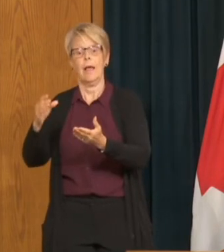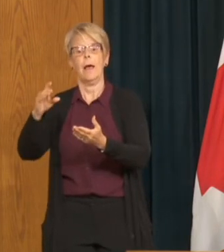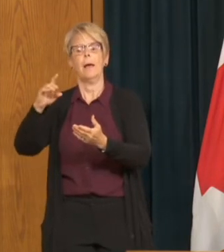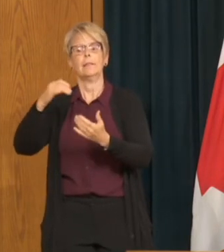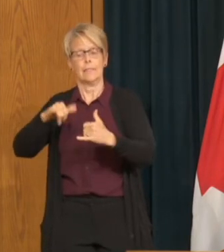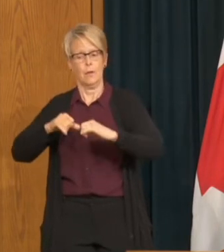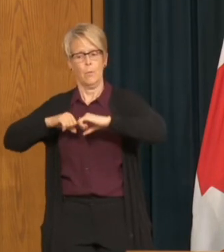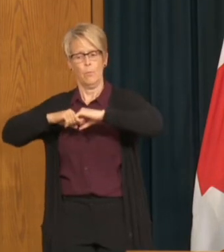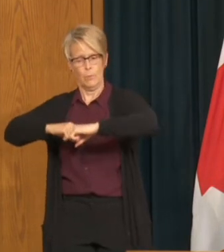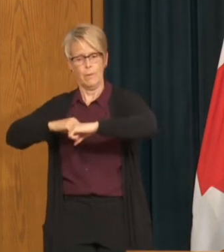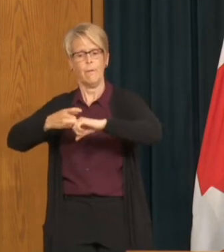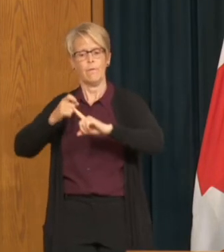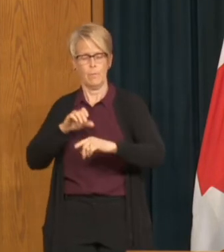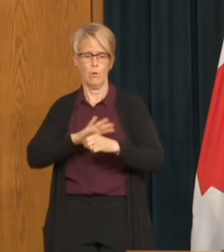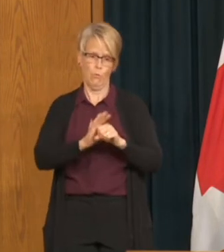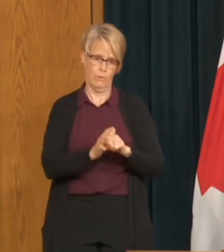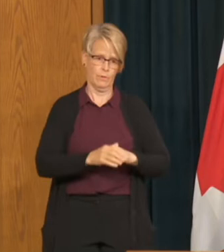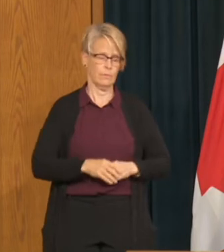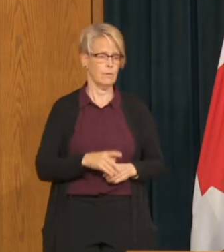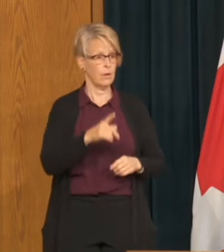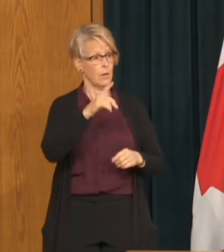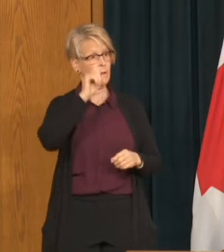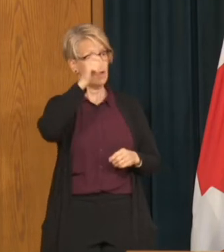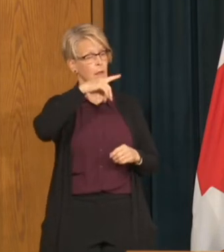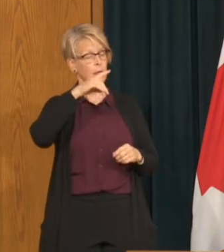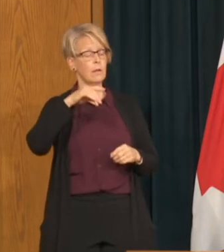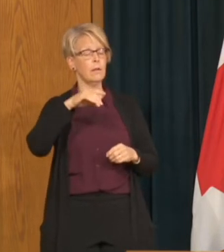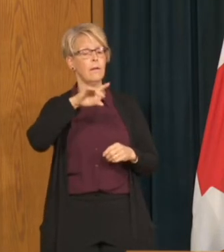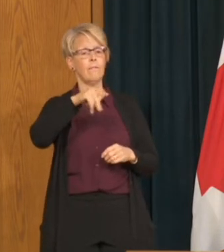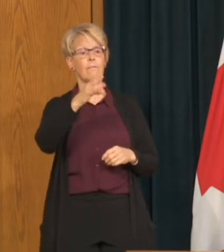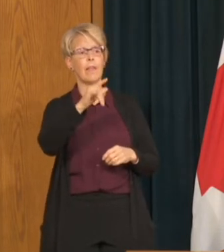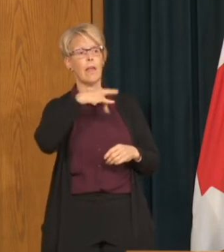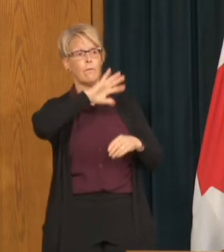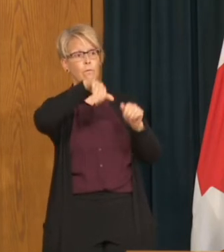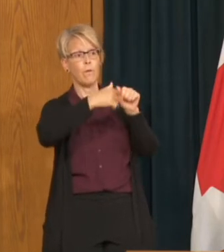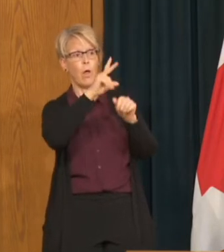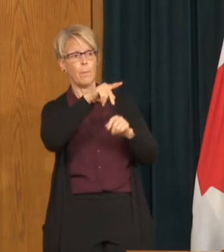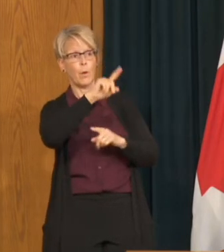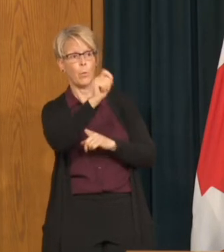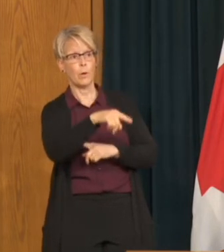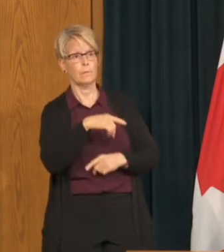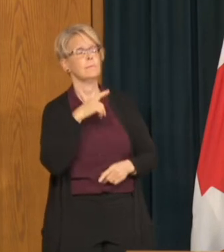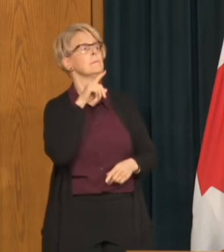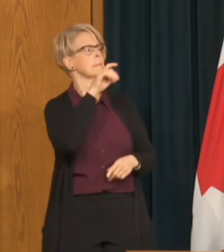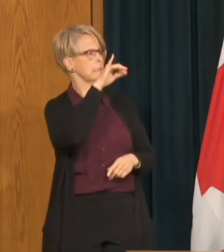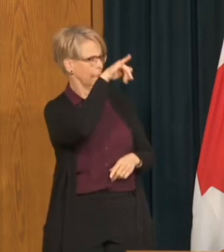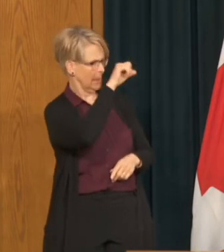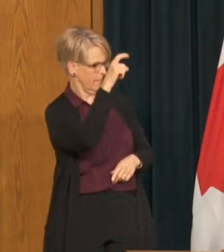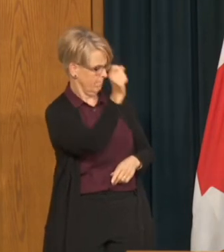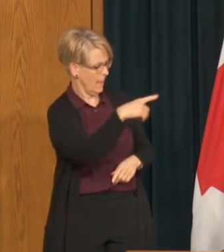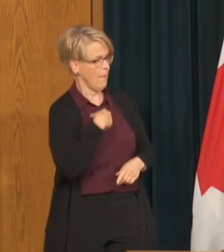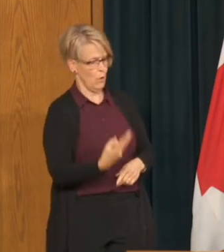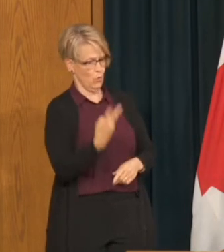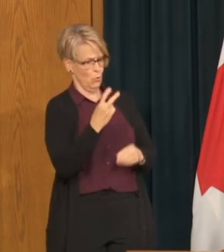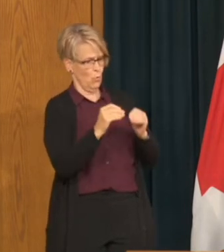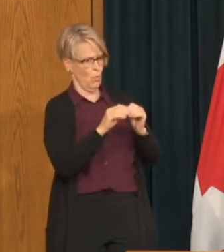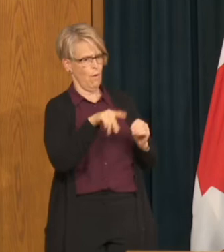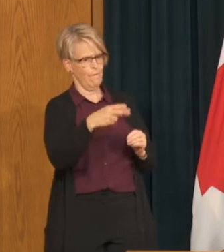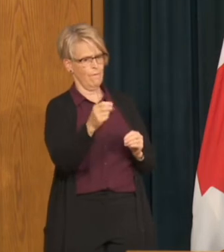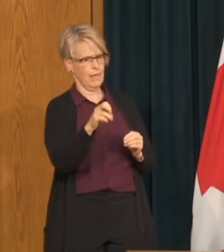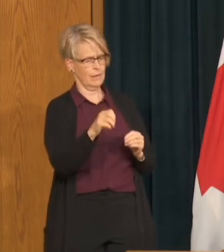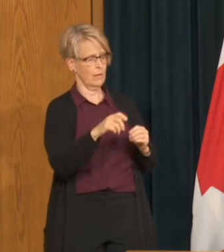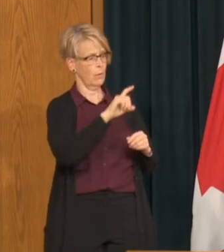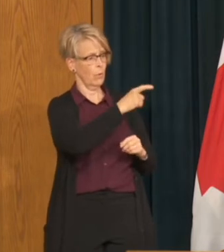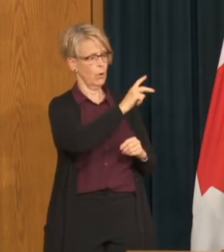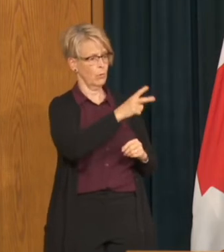you have a follow-up question, Phil? Yes, there's two more phases to the SHA resumption plan. Any idea